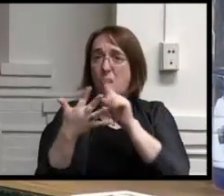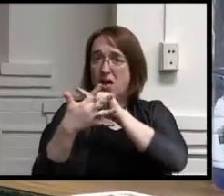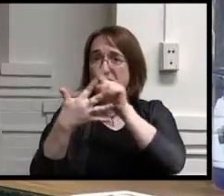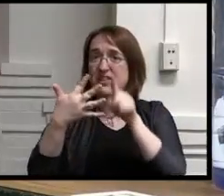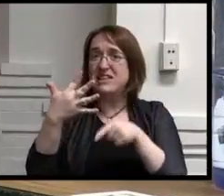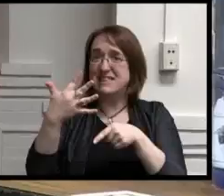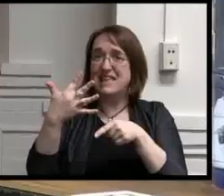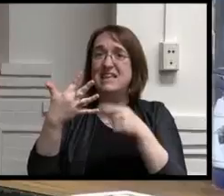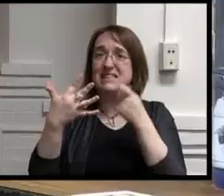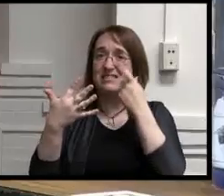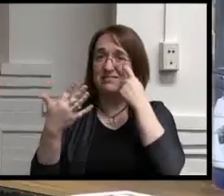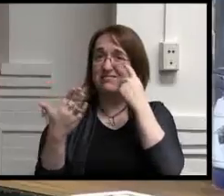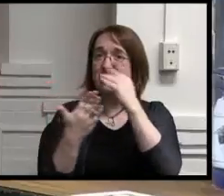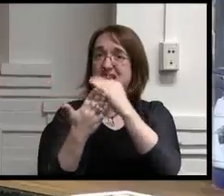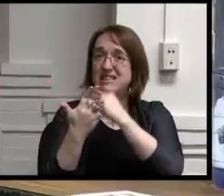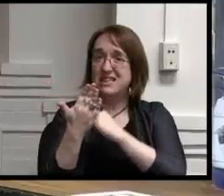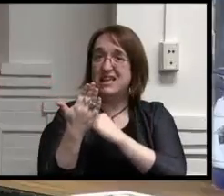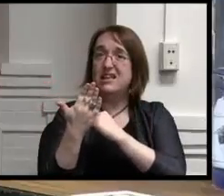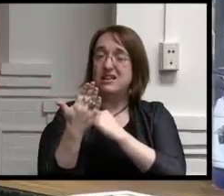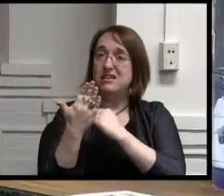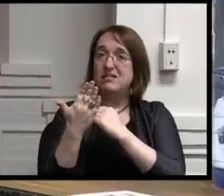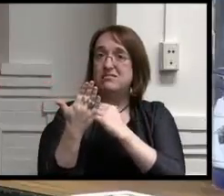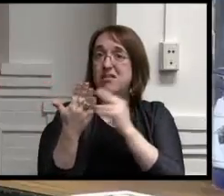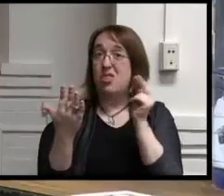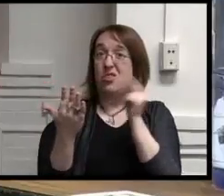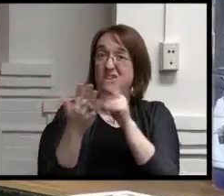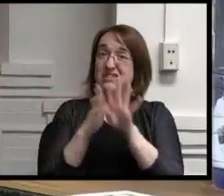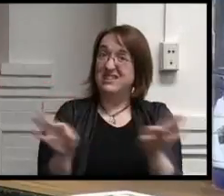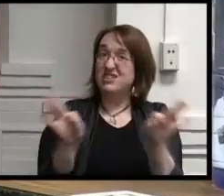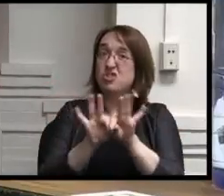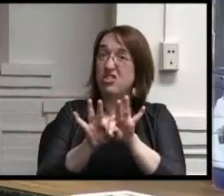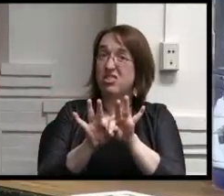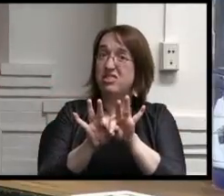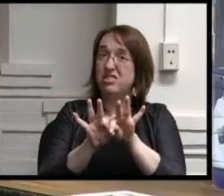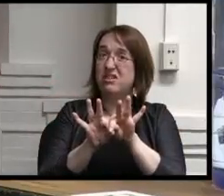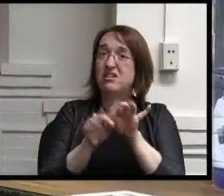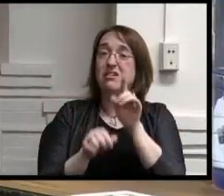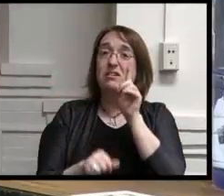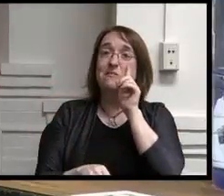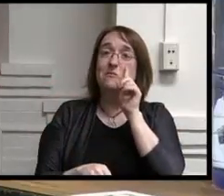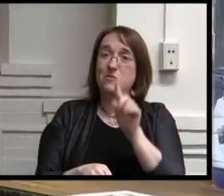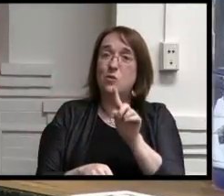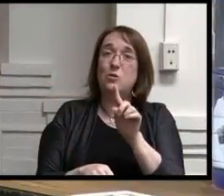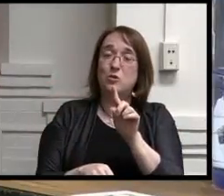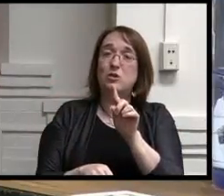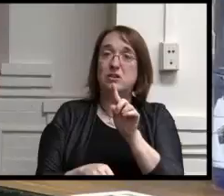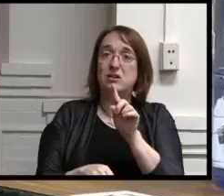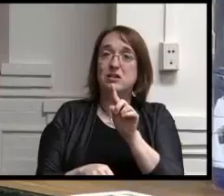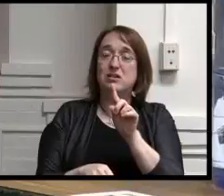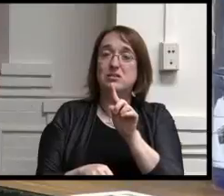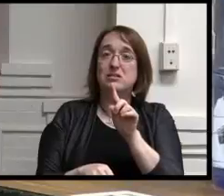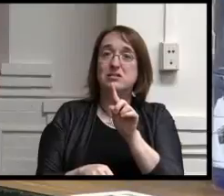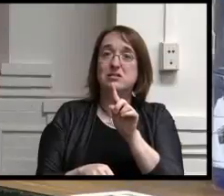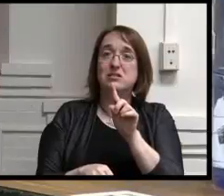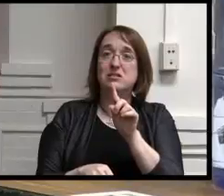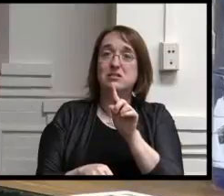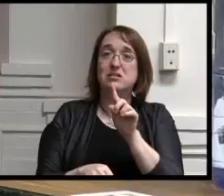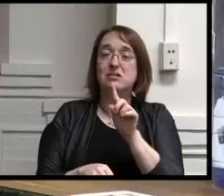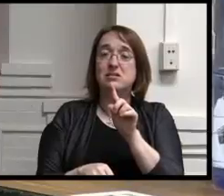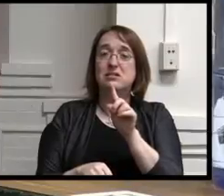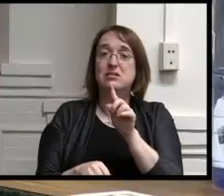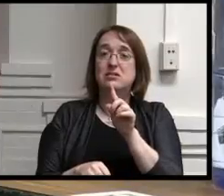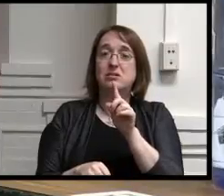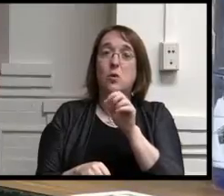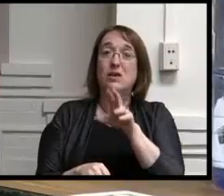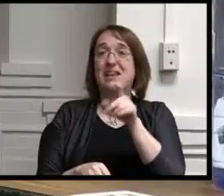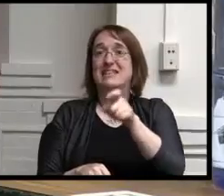items appear to me to be essential for essential or prudent